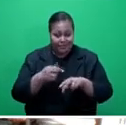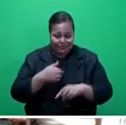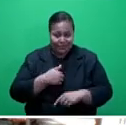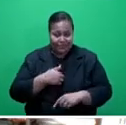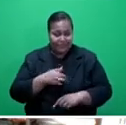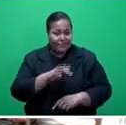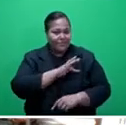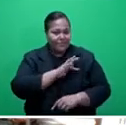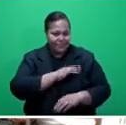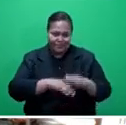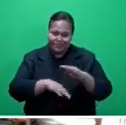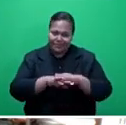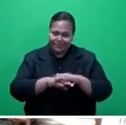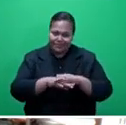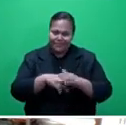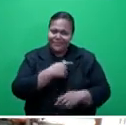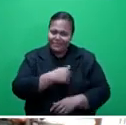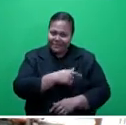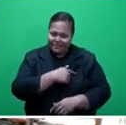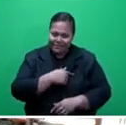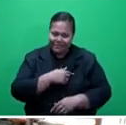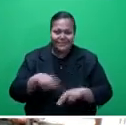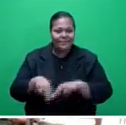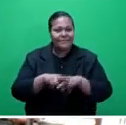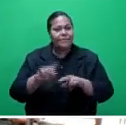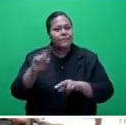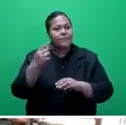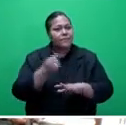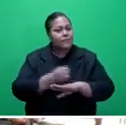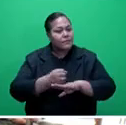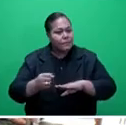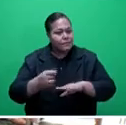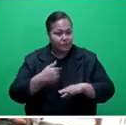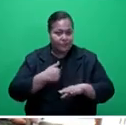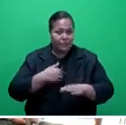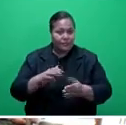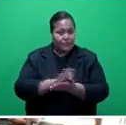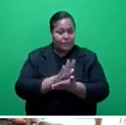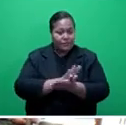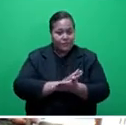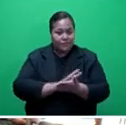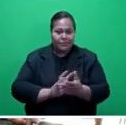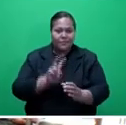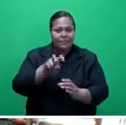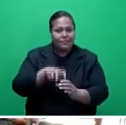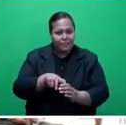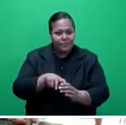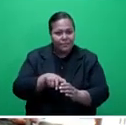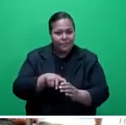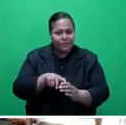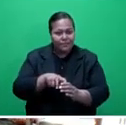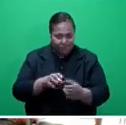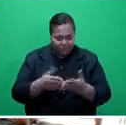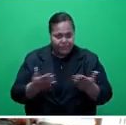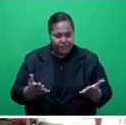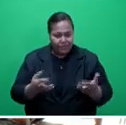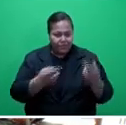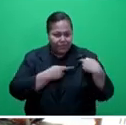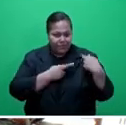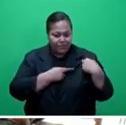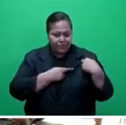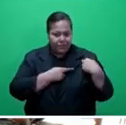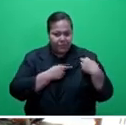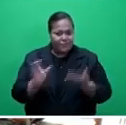First Government and the Honourable Prime Minister. I'm happy to be back as the Minister responsible for Commerce, Trade, Tourism and